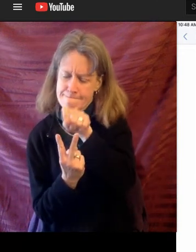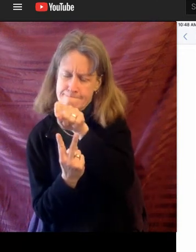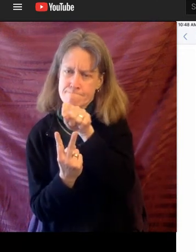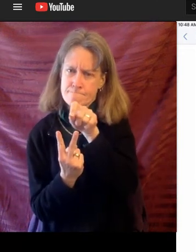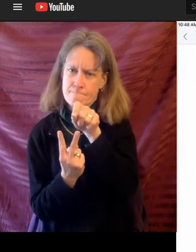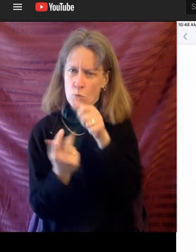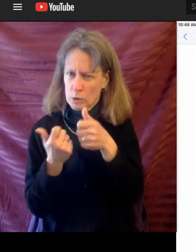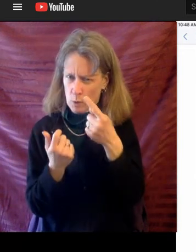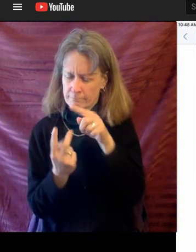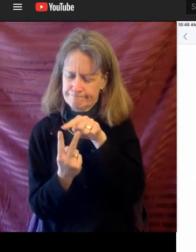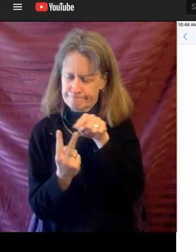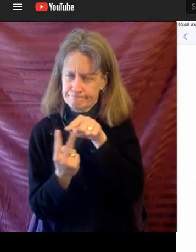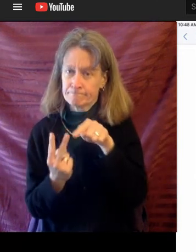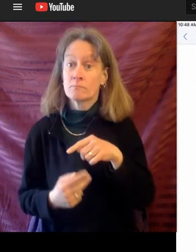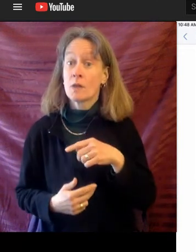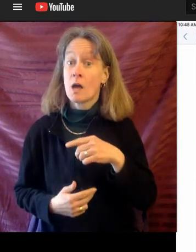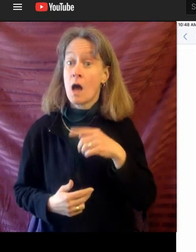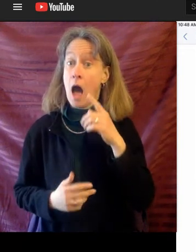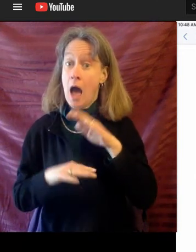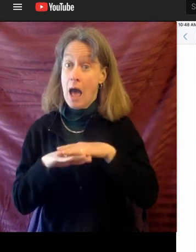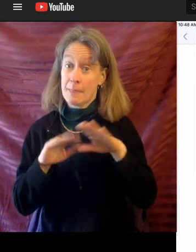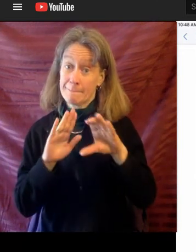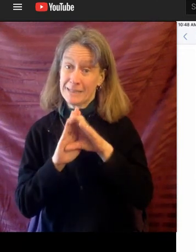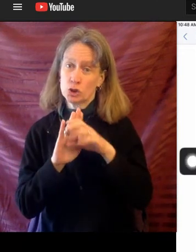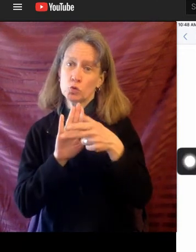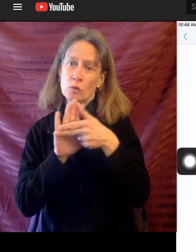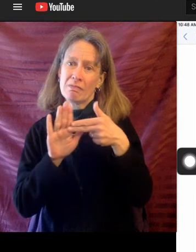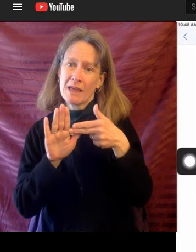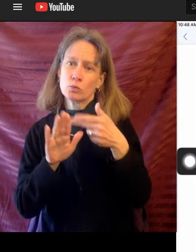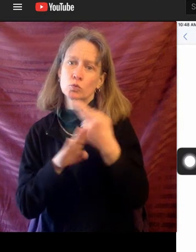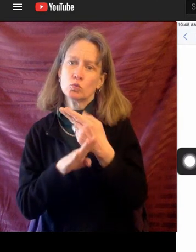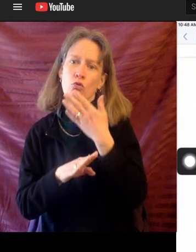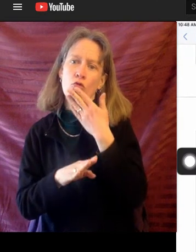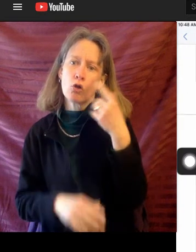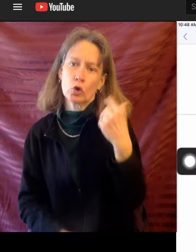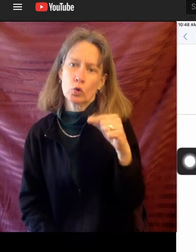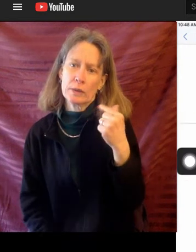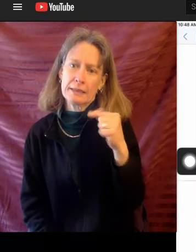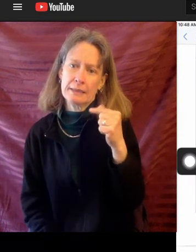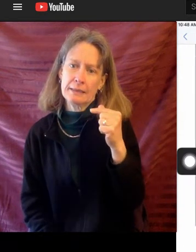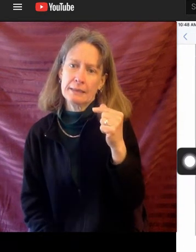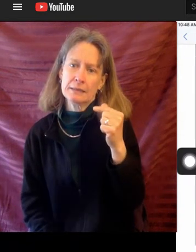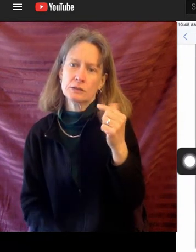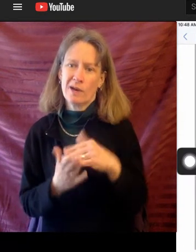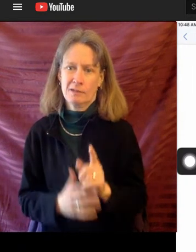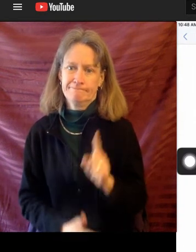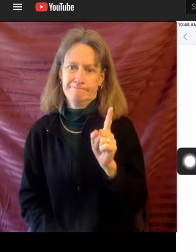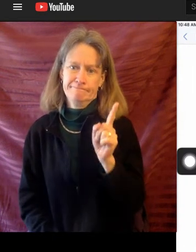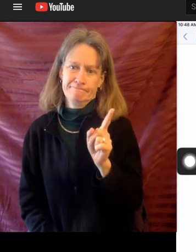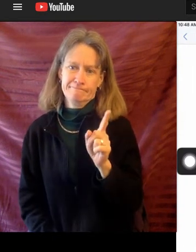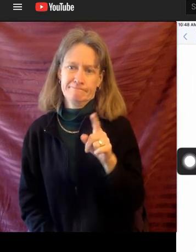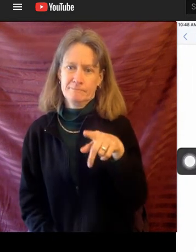and in my picture, I labeled it in green. So let's go up to my parabola.